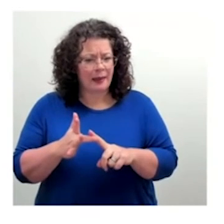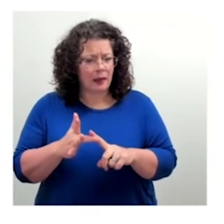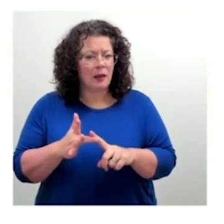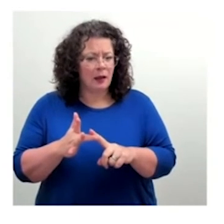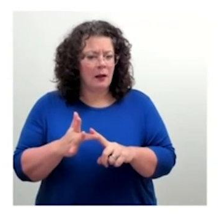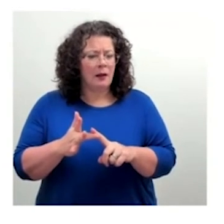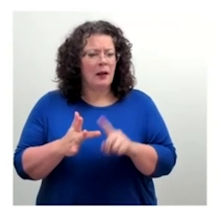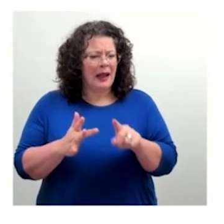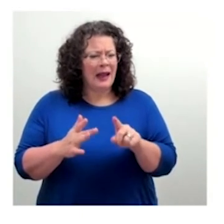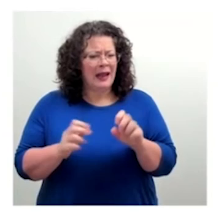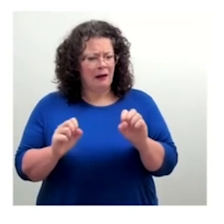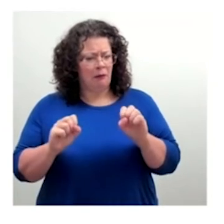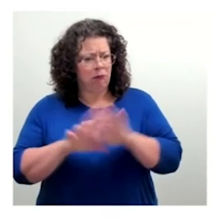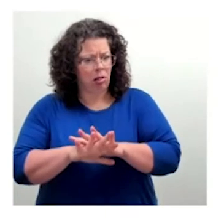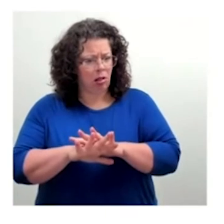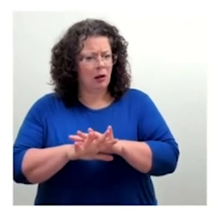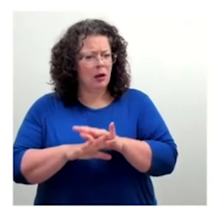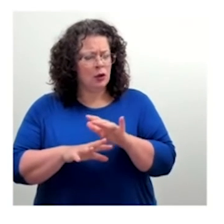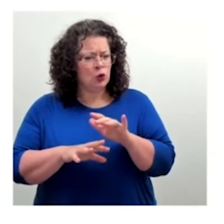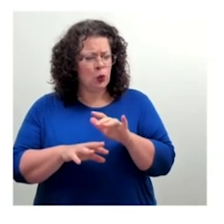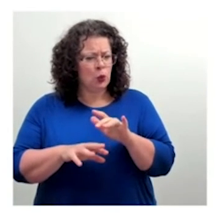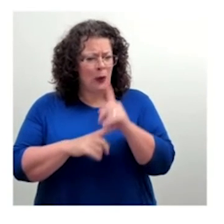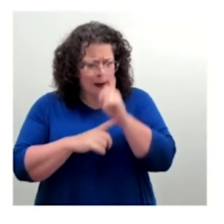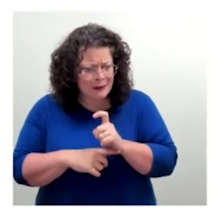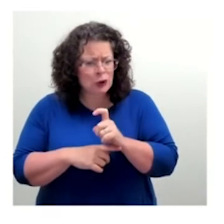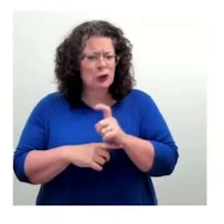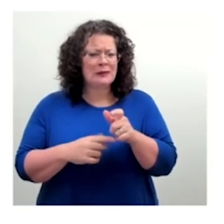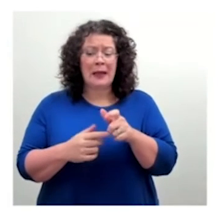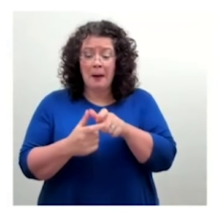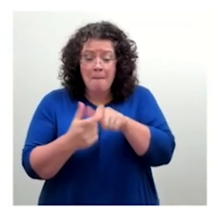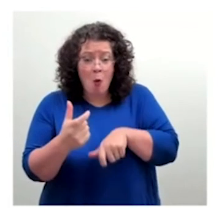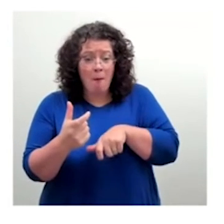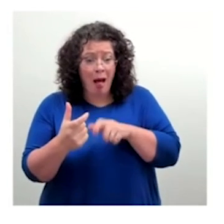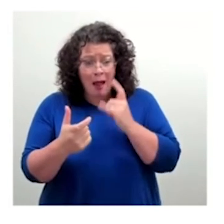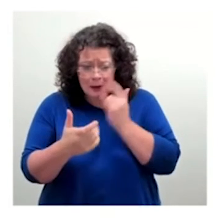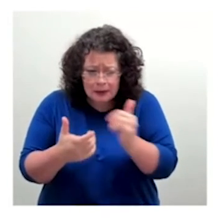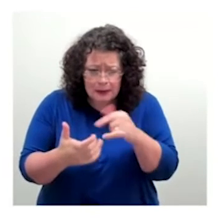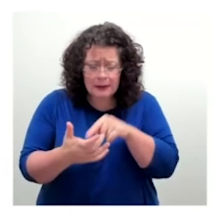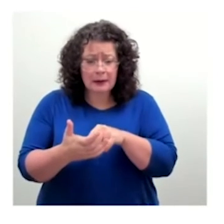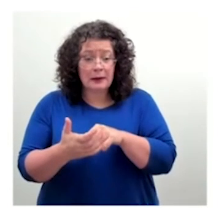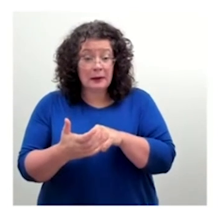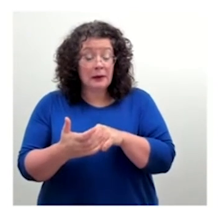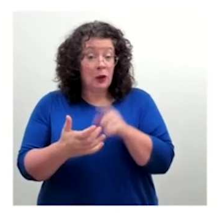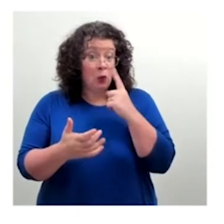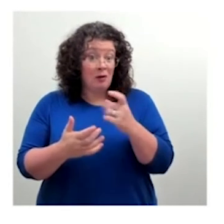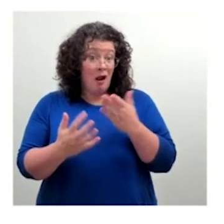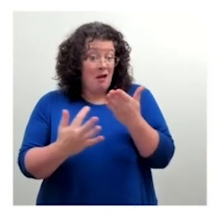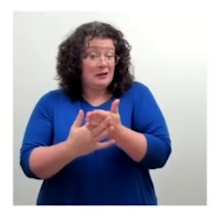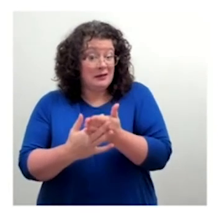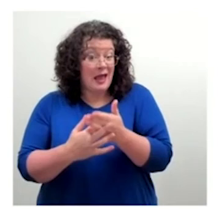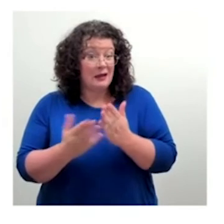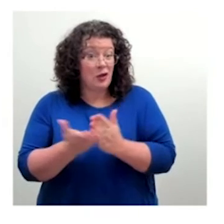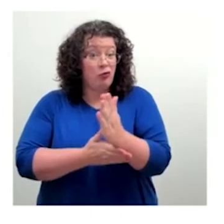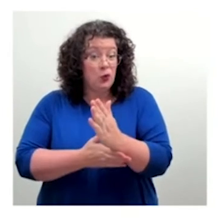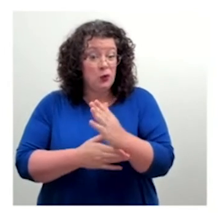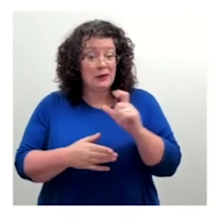put the QR code up there. And we've just yesterday added a live demo feature to this, which I've got a few minutes left, so I'm just